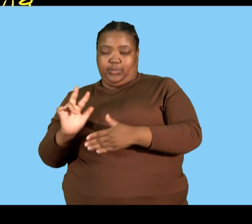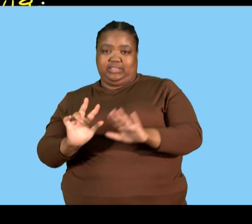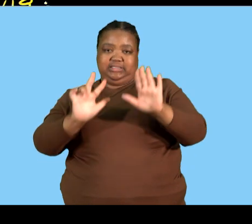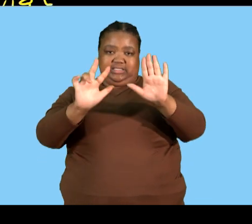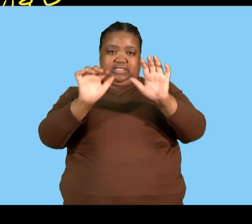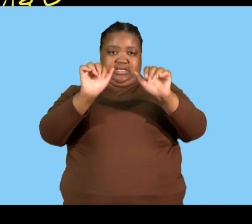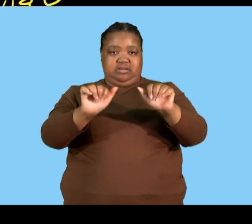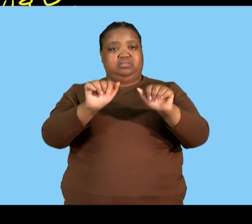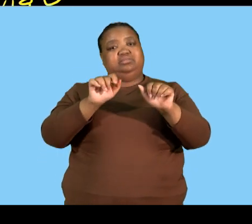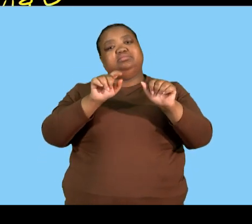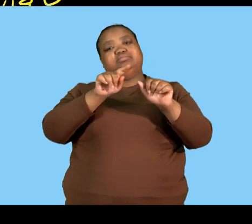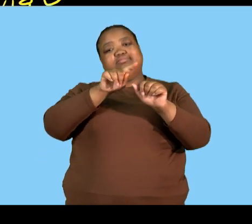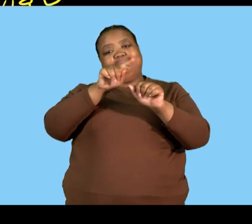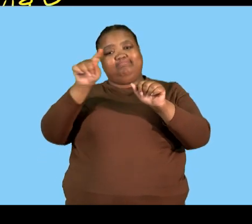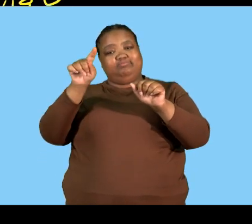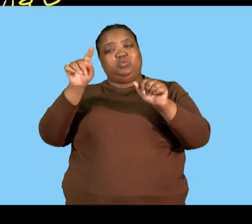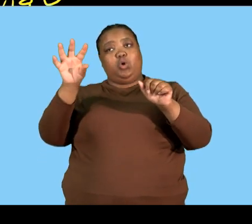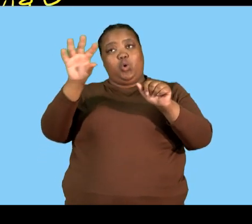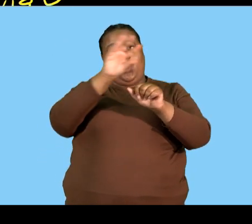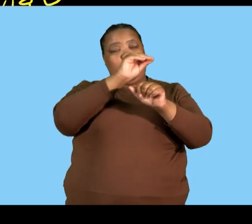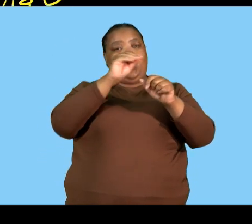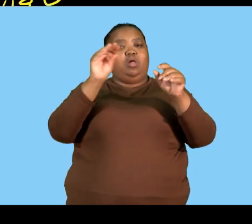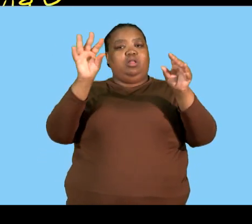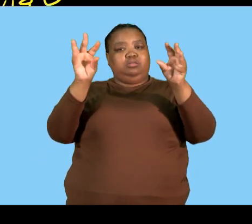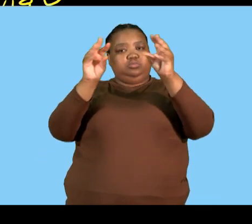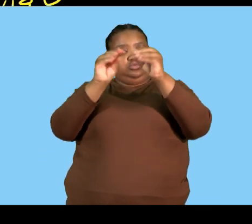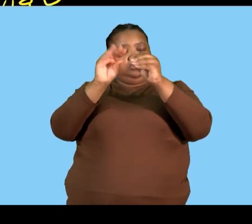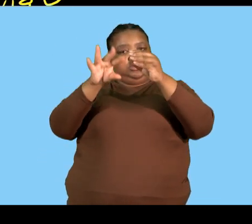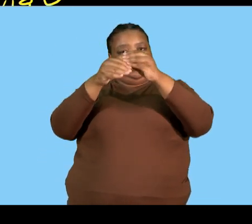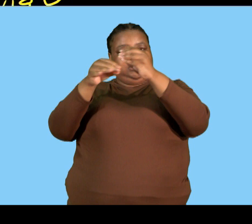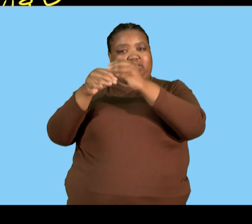of all the marks, we are going to have